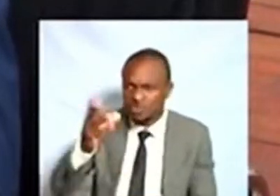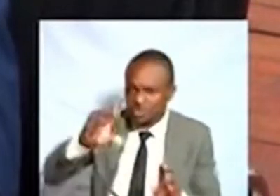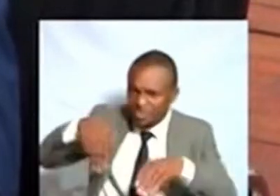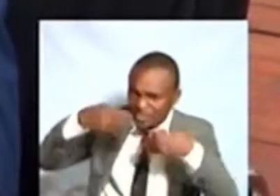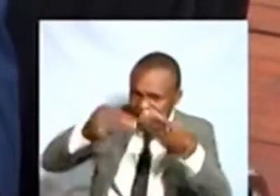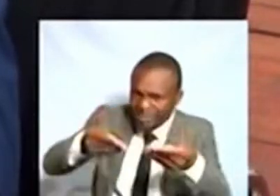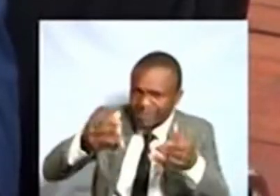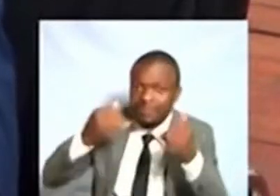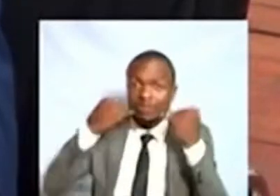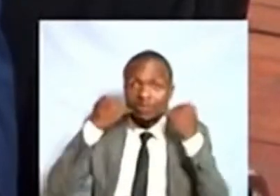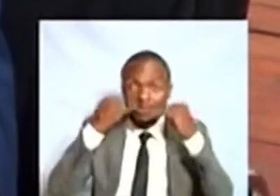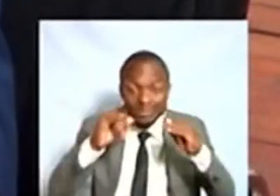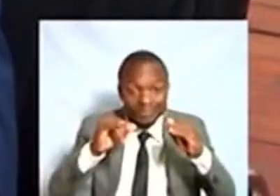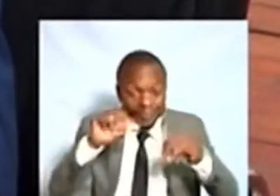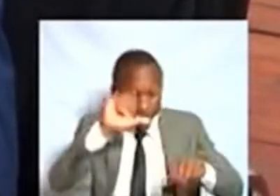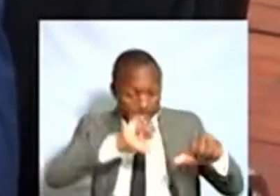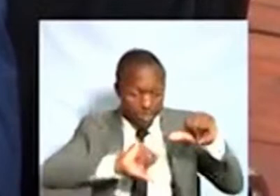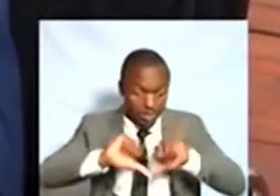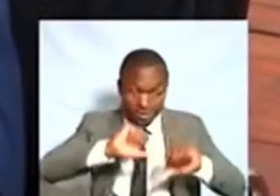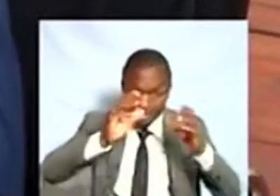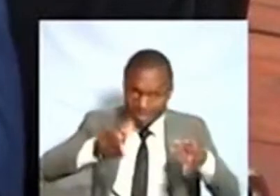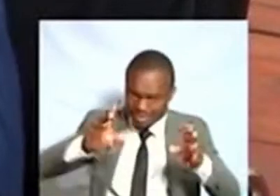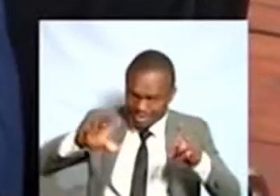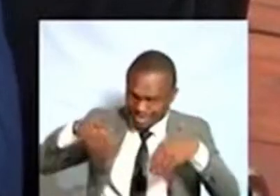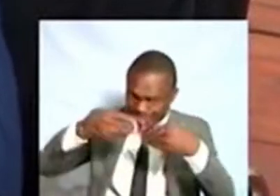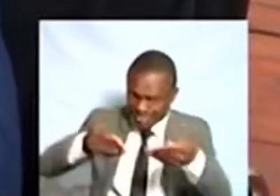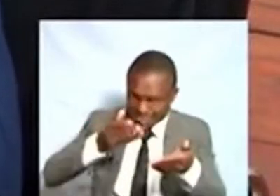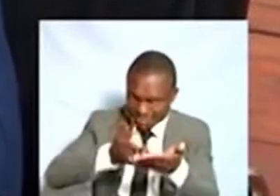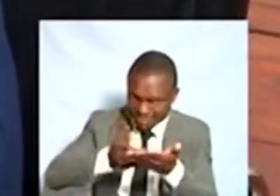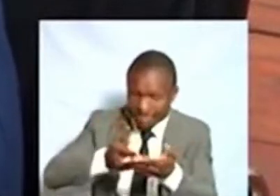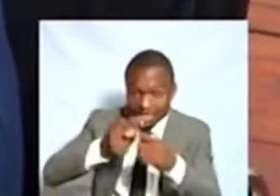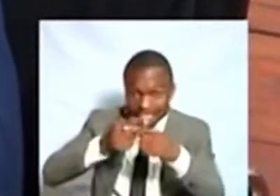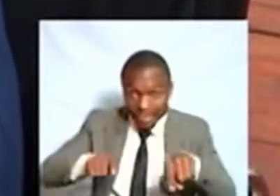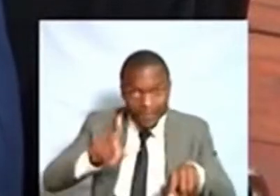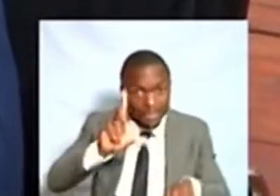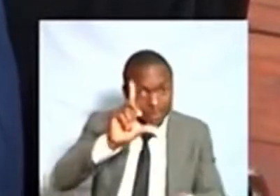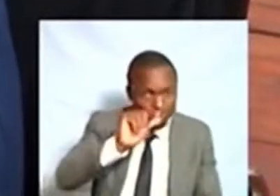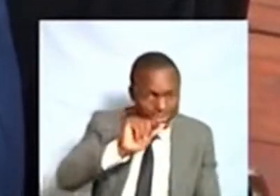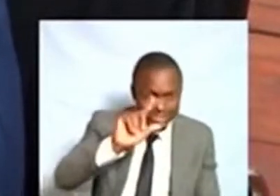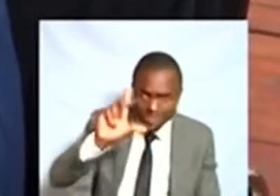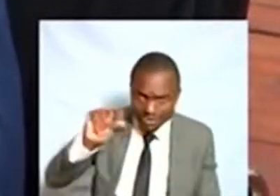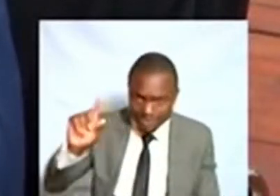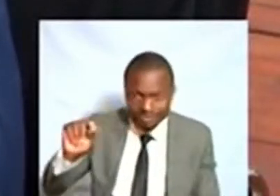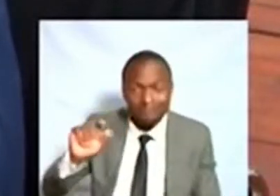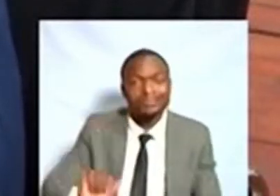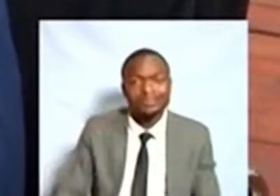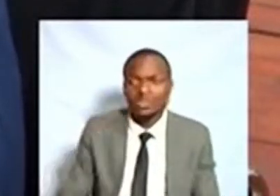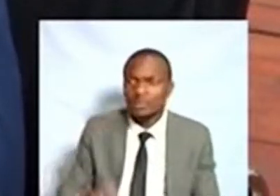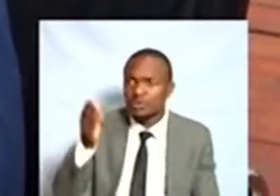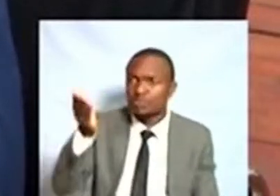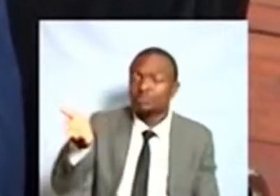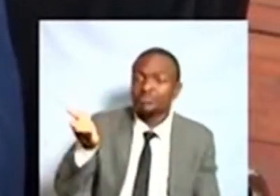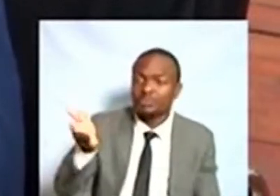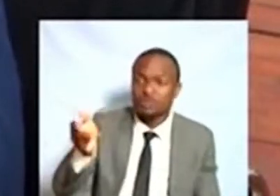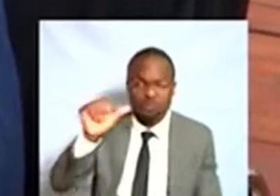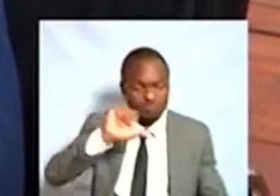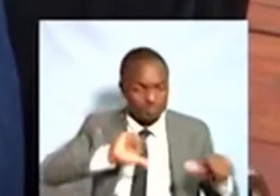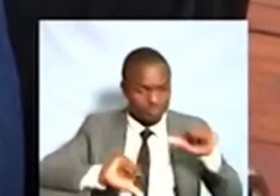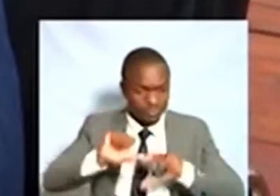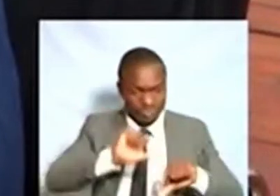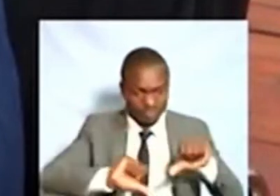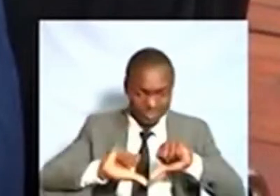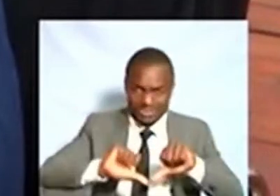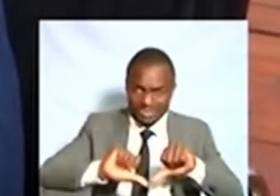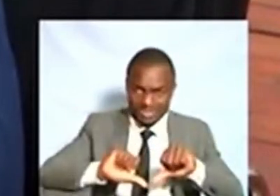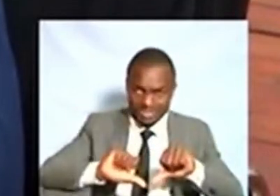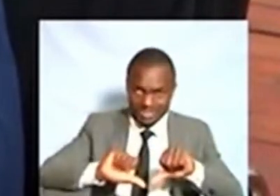that information to the auditors? Because this happened in 2020 and you are being audited in